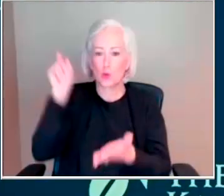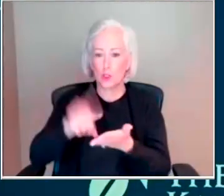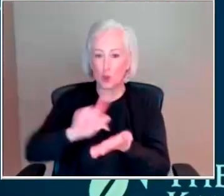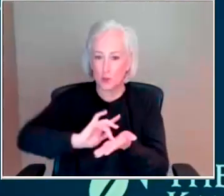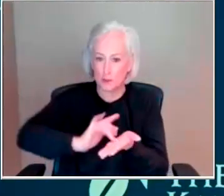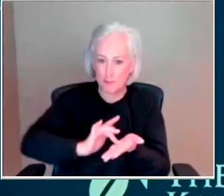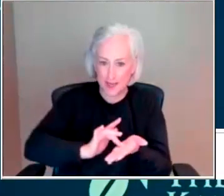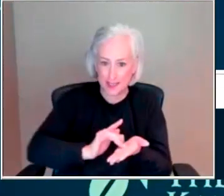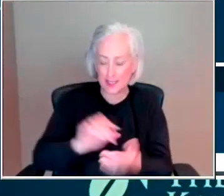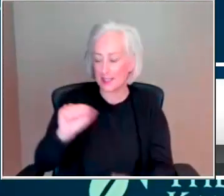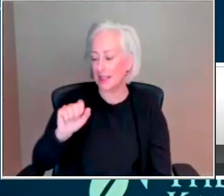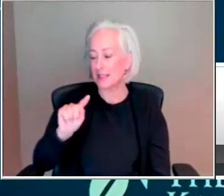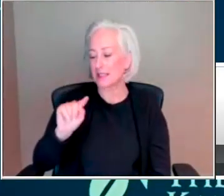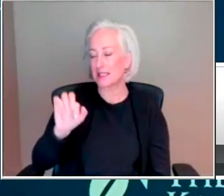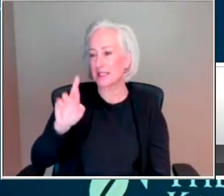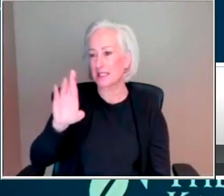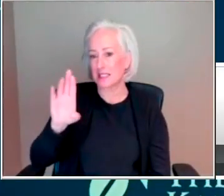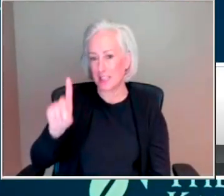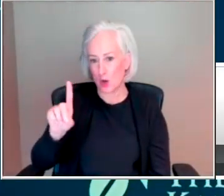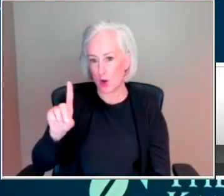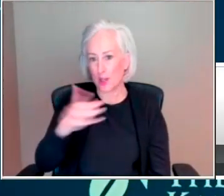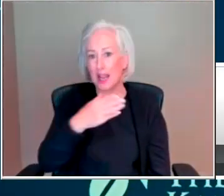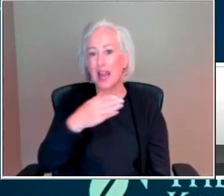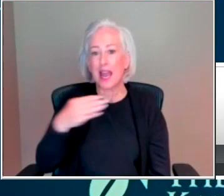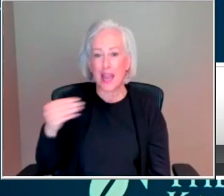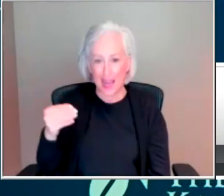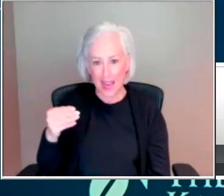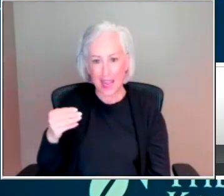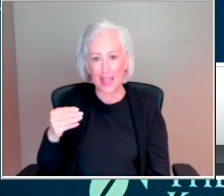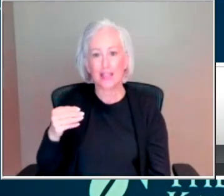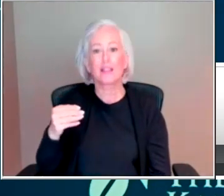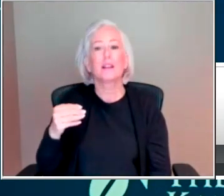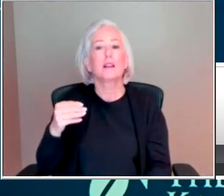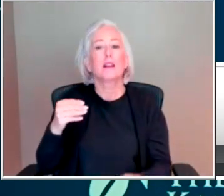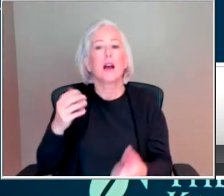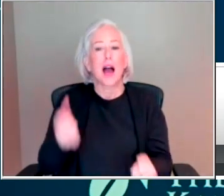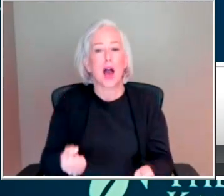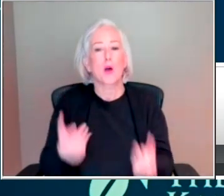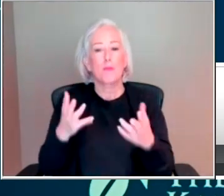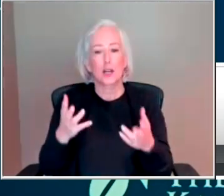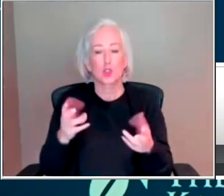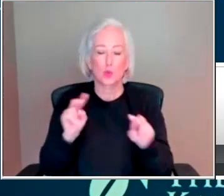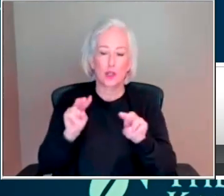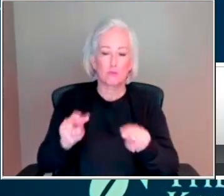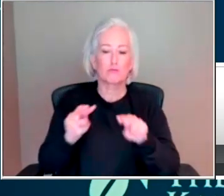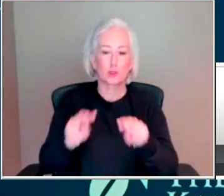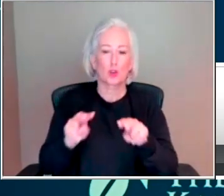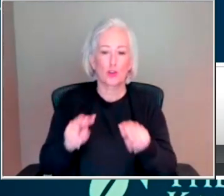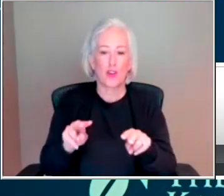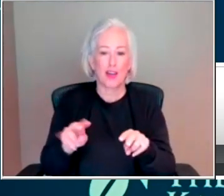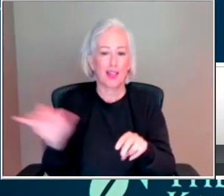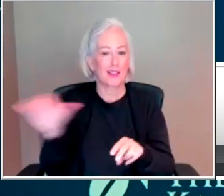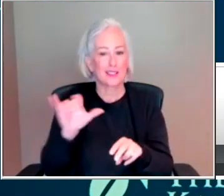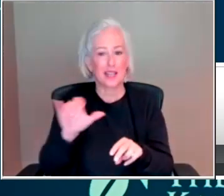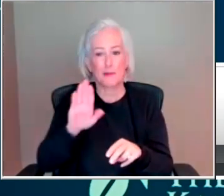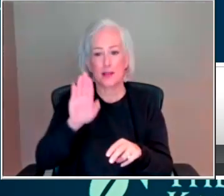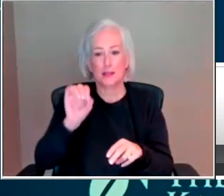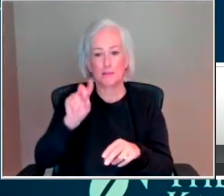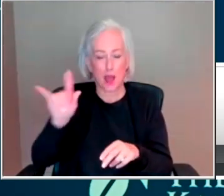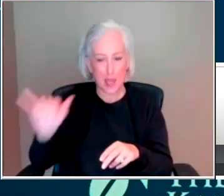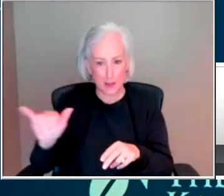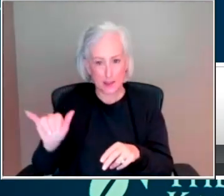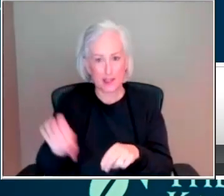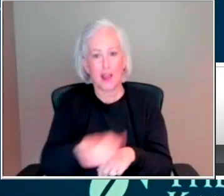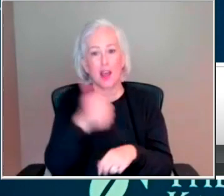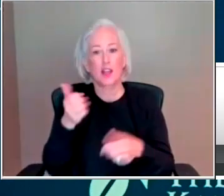and the also sort of the rate at which we do surveillance with biopsies, and we have other means of monitoring for